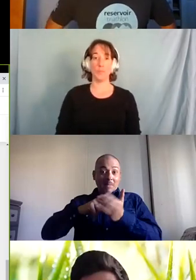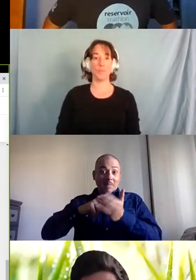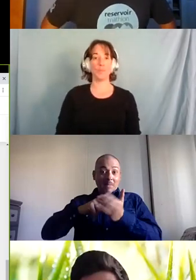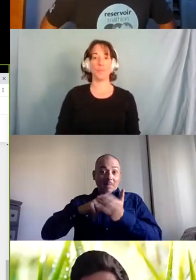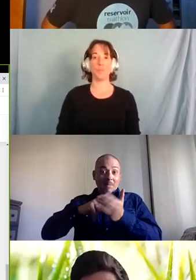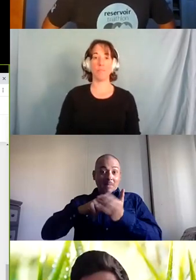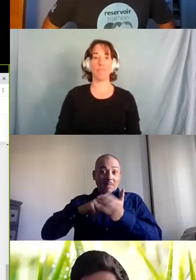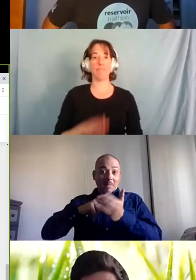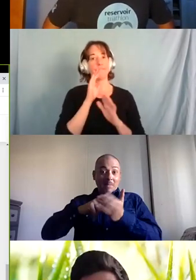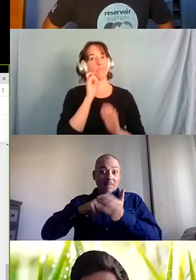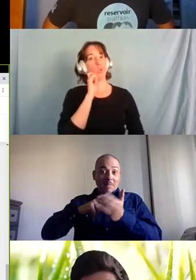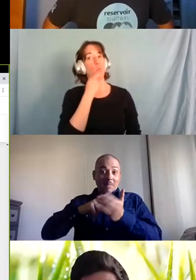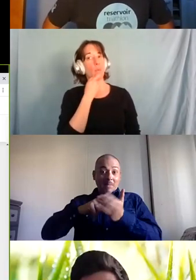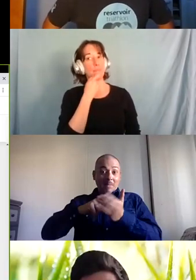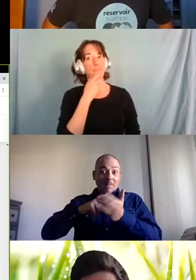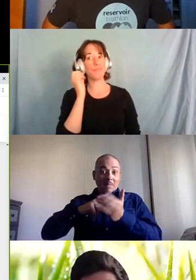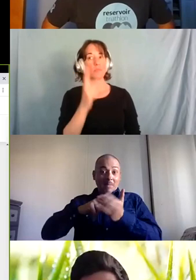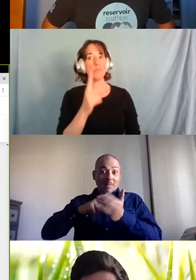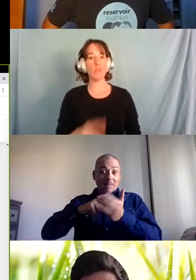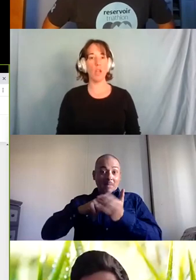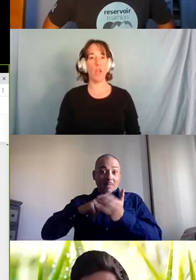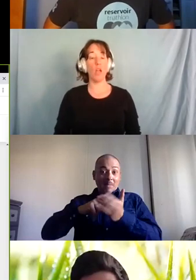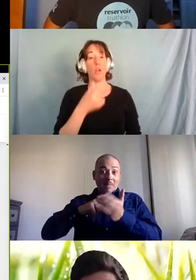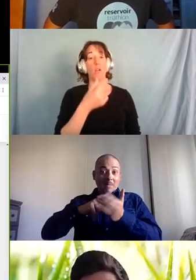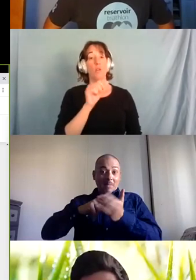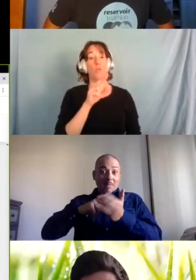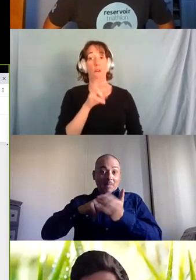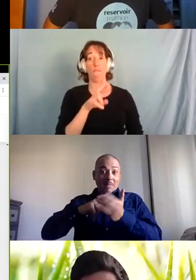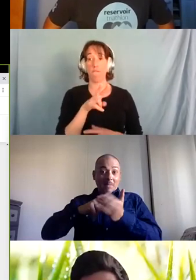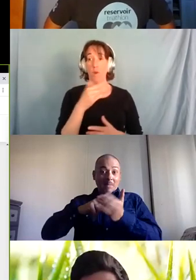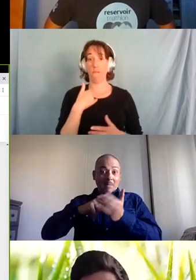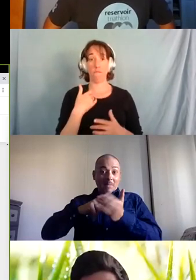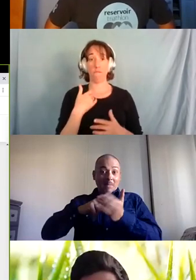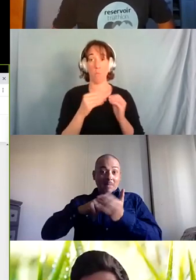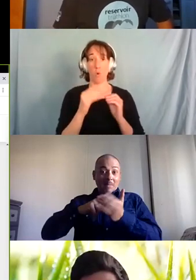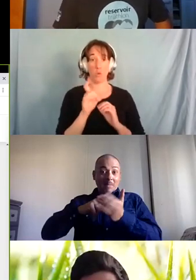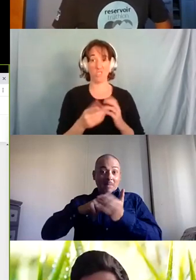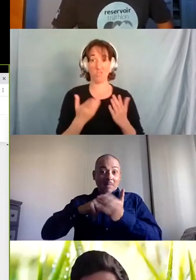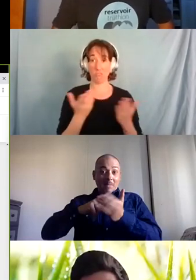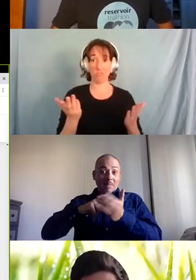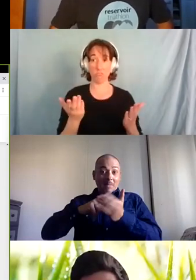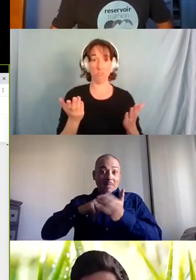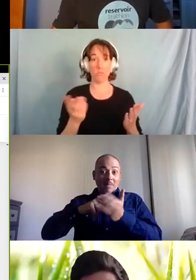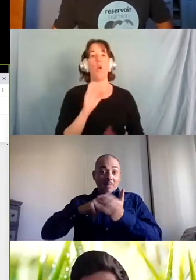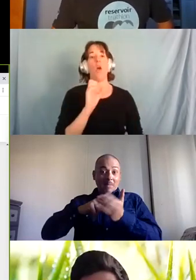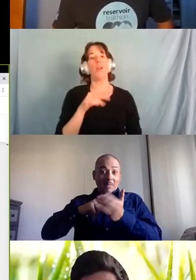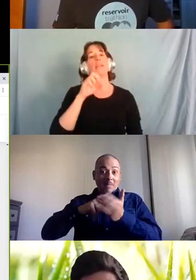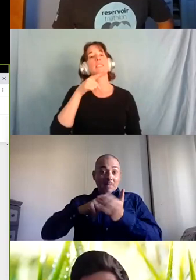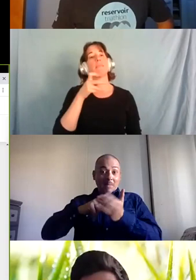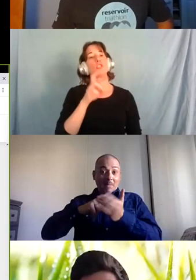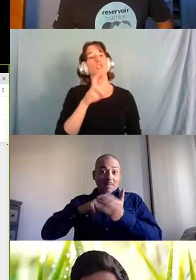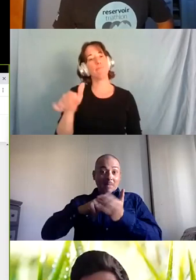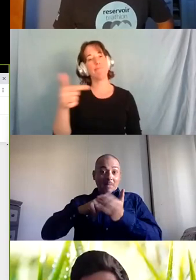Cool. If we don't have any more questions, we can go ahead and move on. Take it away, Spencer. Okay,